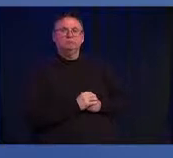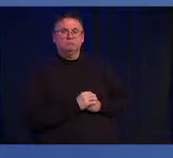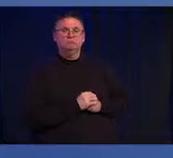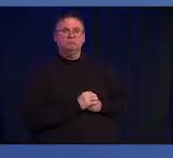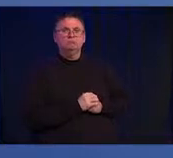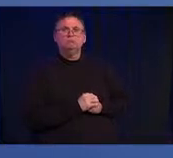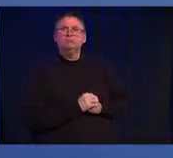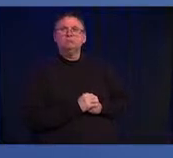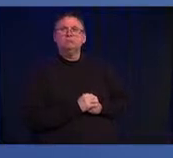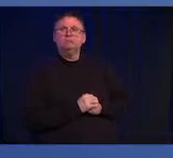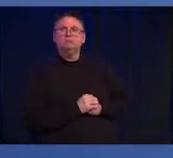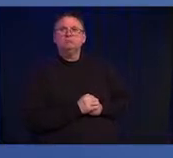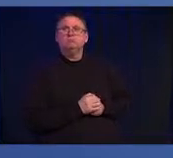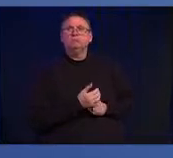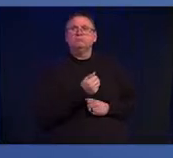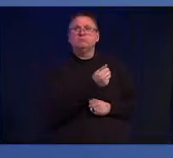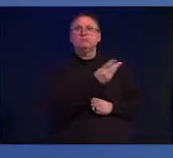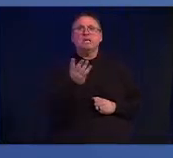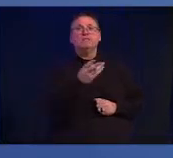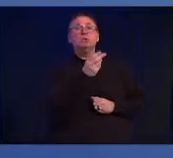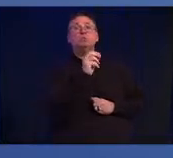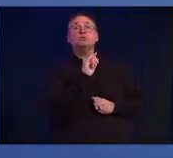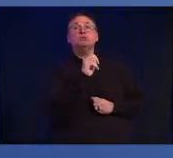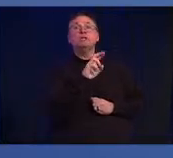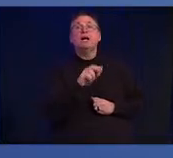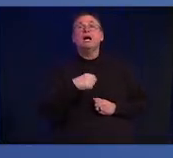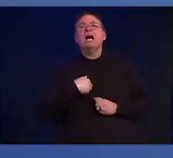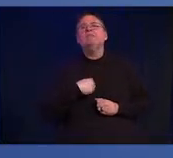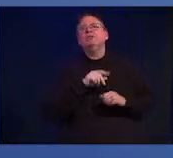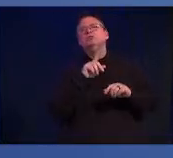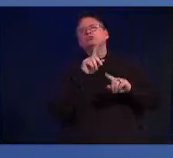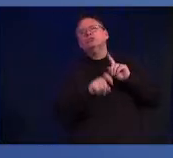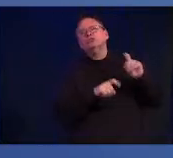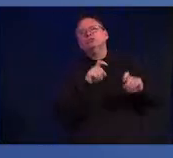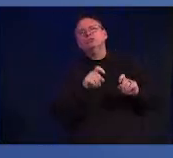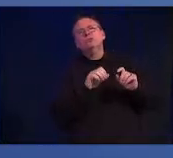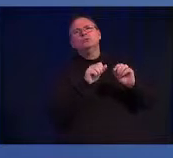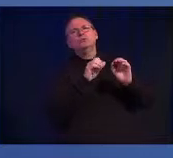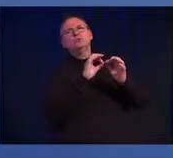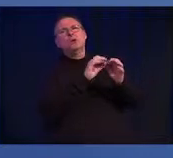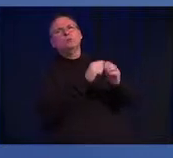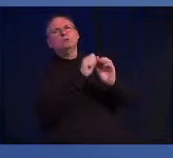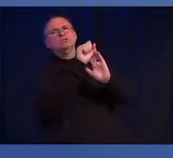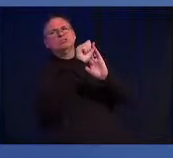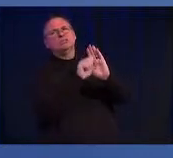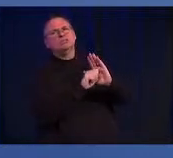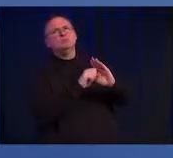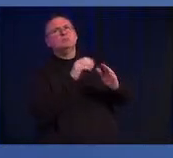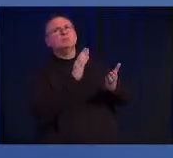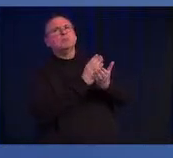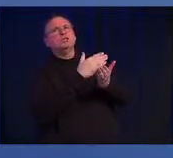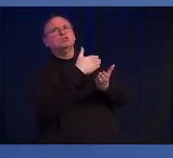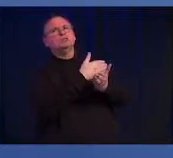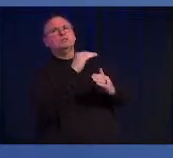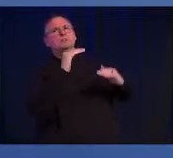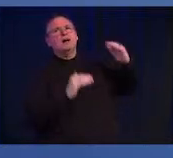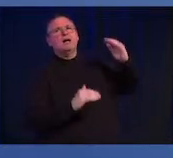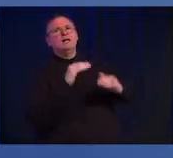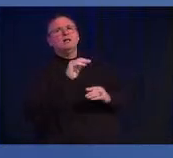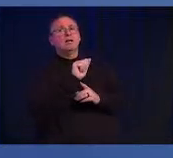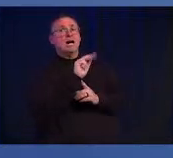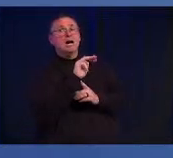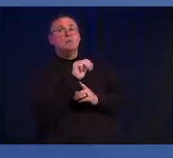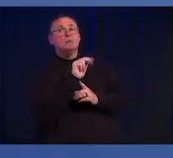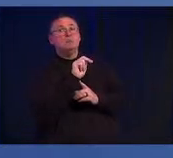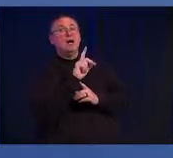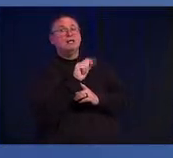Several Hoosiers had questions about the state budget and how to keep it balanced. Amanda, a political independent and state employee